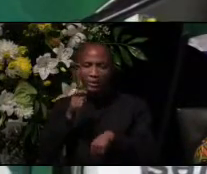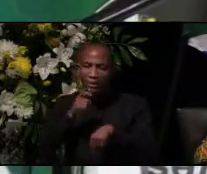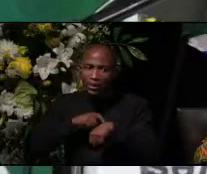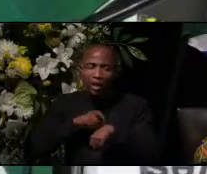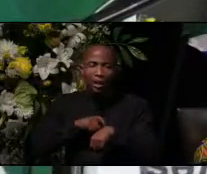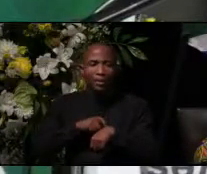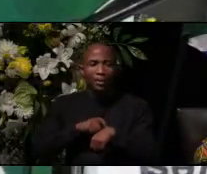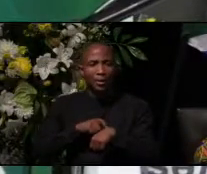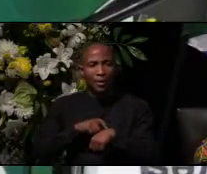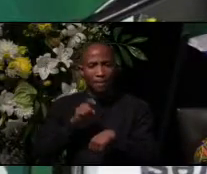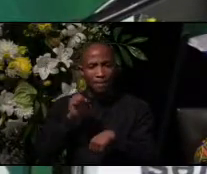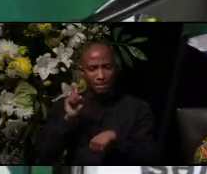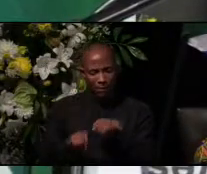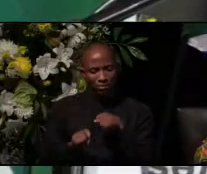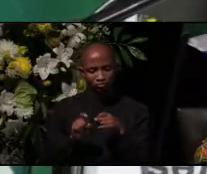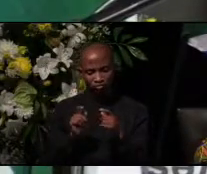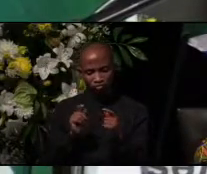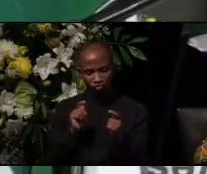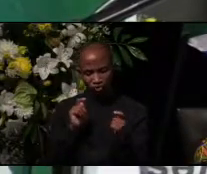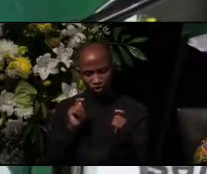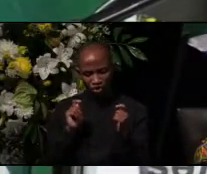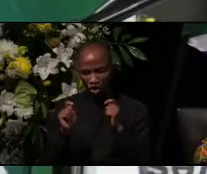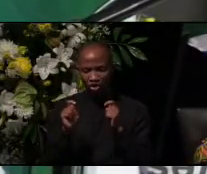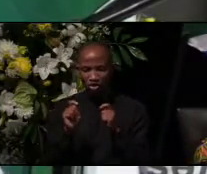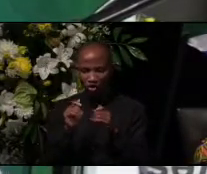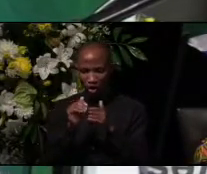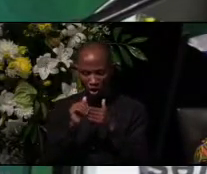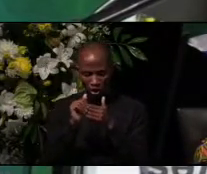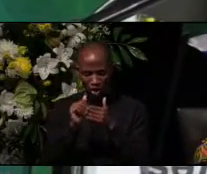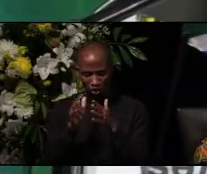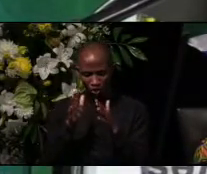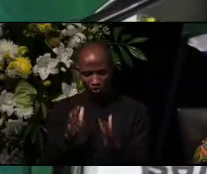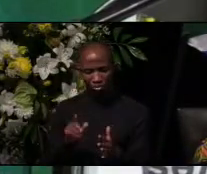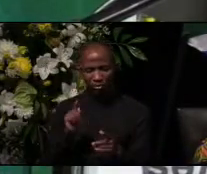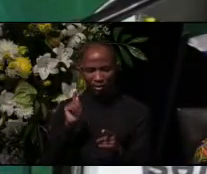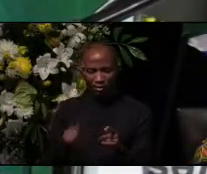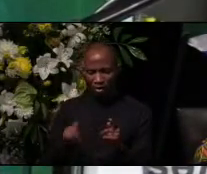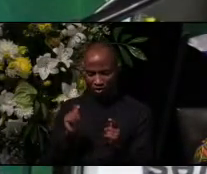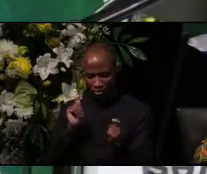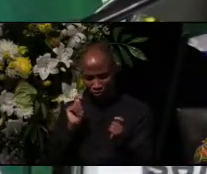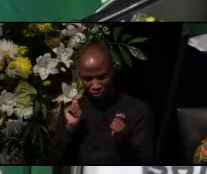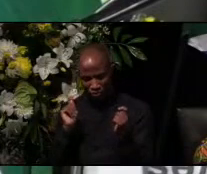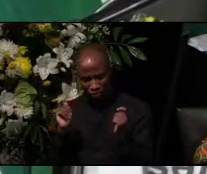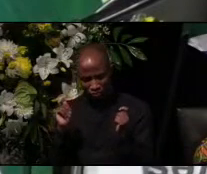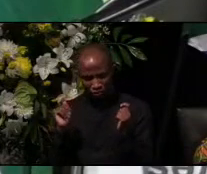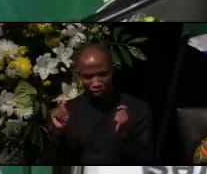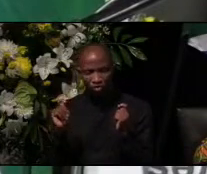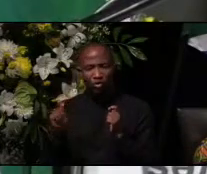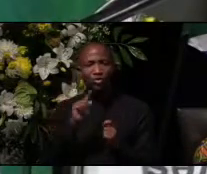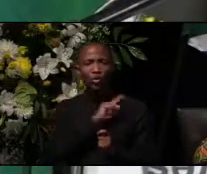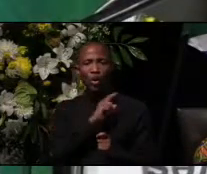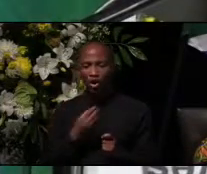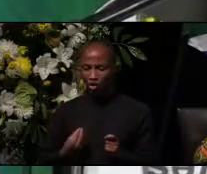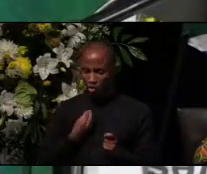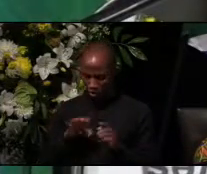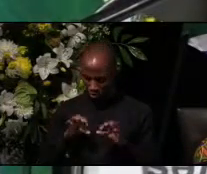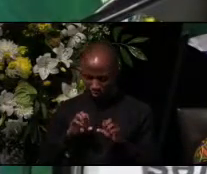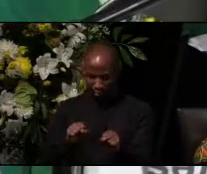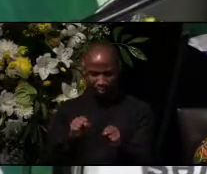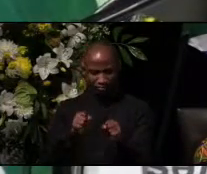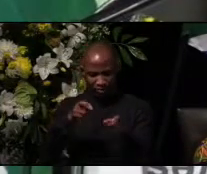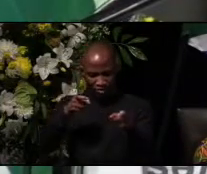for the change of the Gods for the change of leadership for younger generation to take over